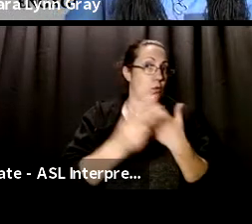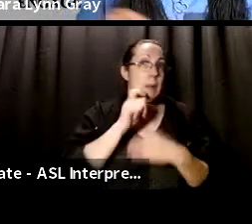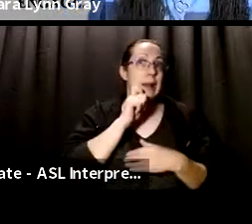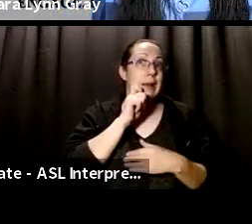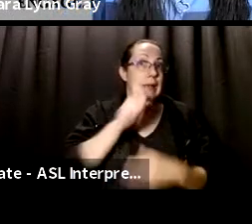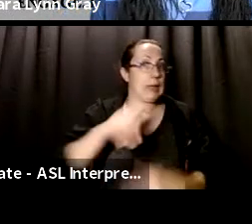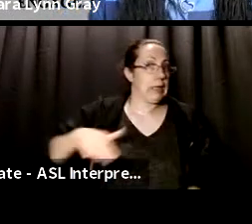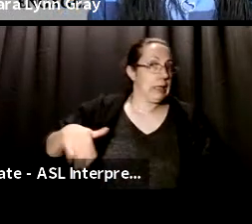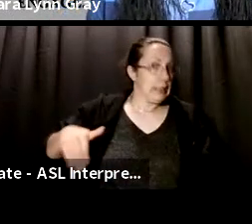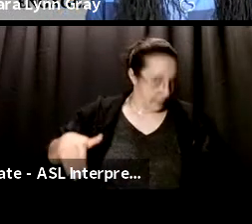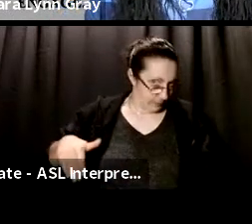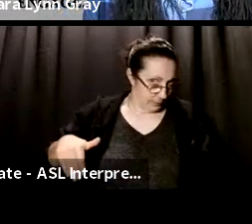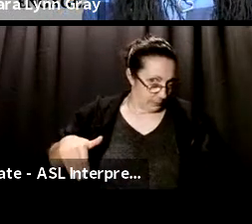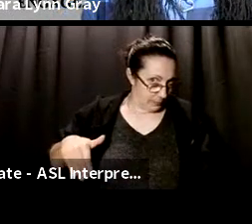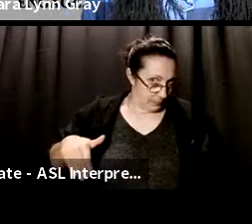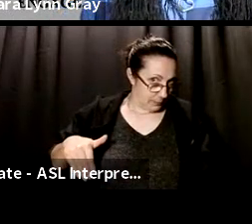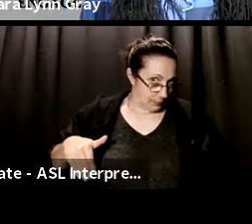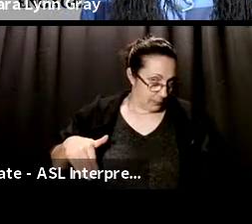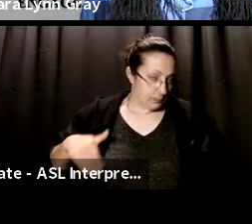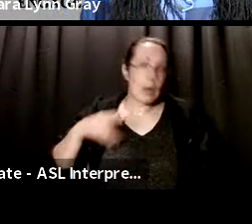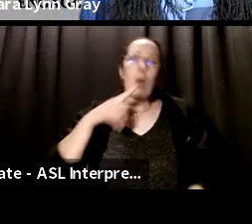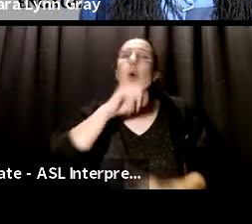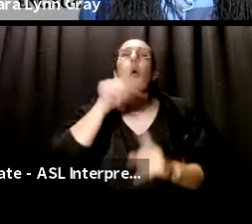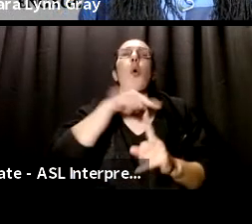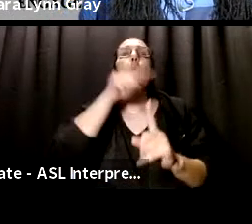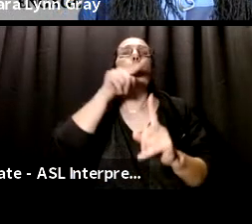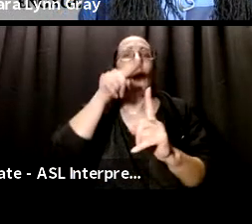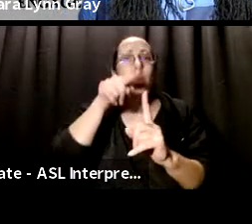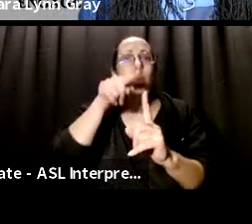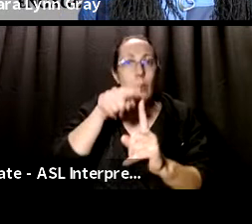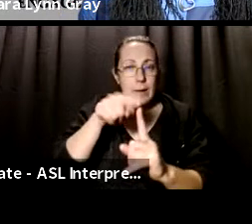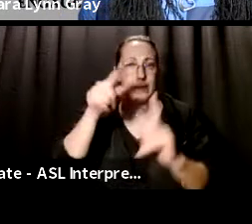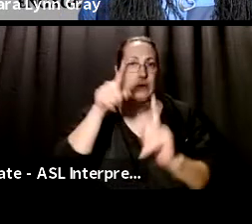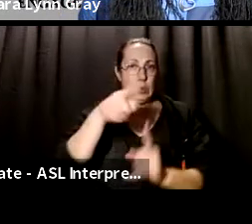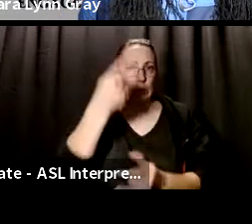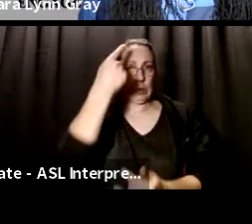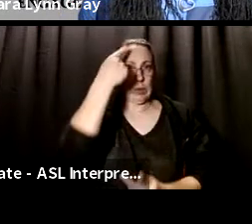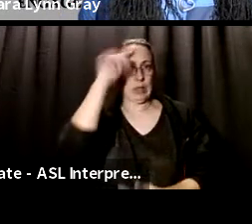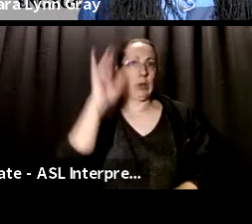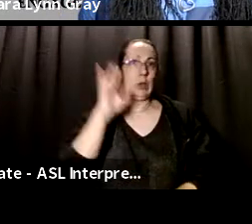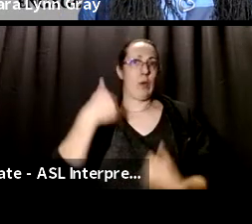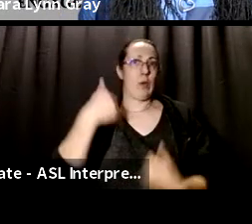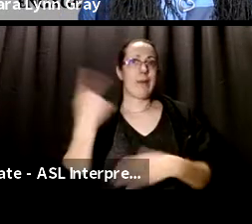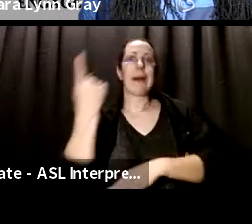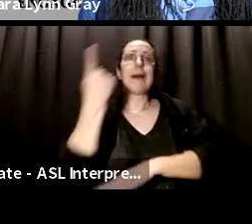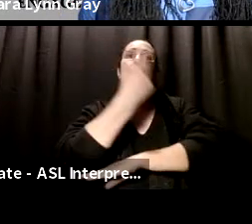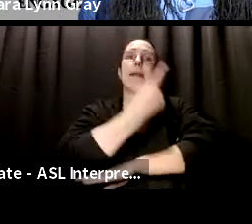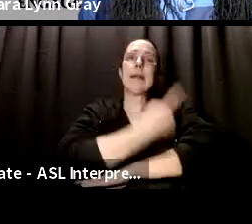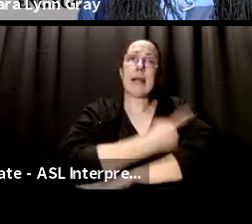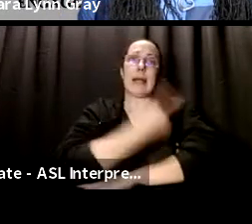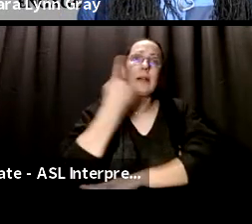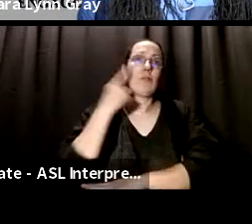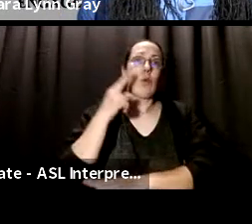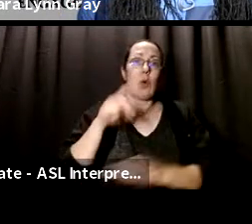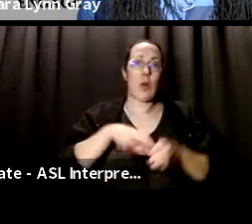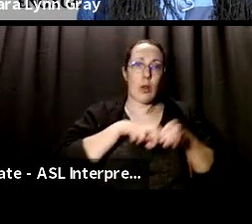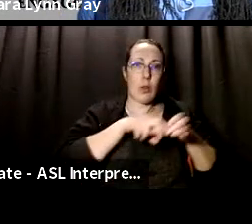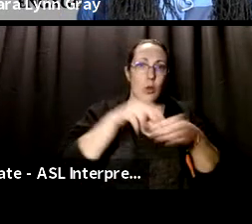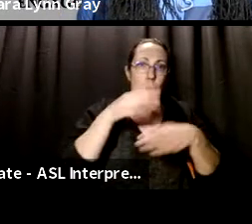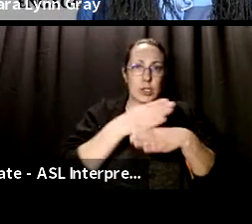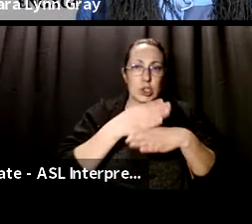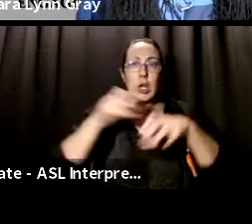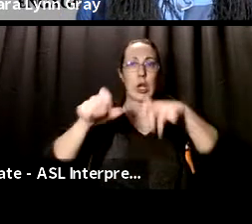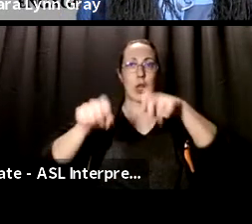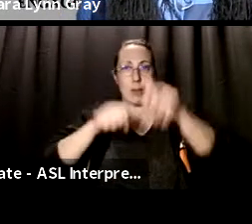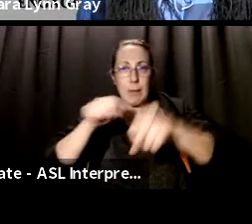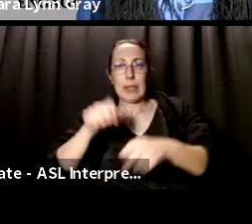yet. When do you believe you'll have a date for when the rideshare, the van pool, the bikes will